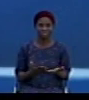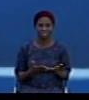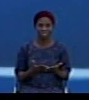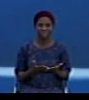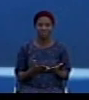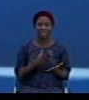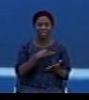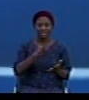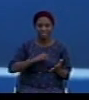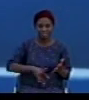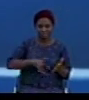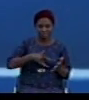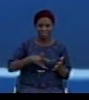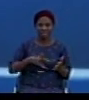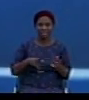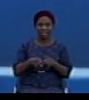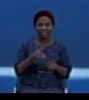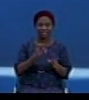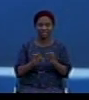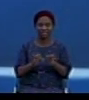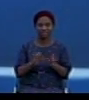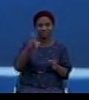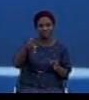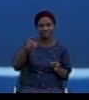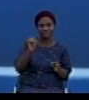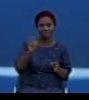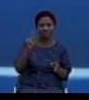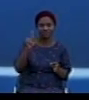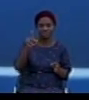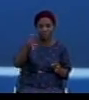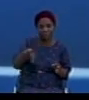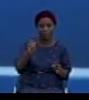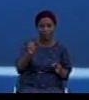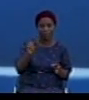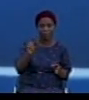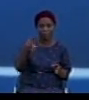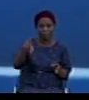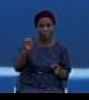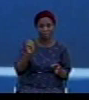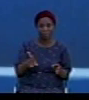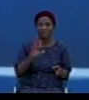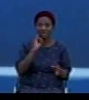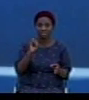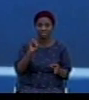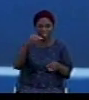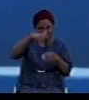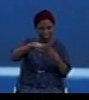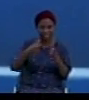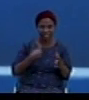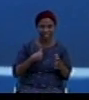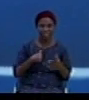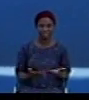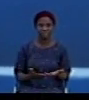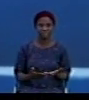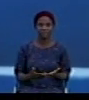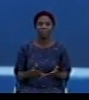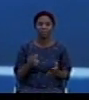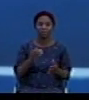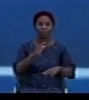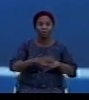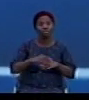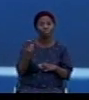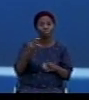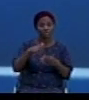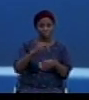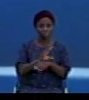inside of me. I said, God, I want to be delivered. On Thursday, the first day of the program, Baba said we should lay our hands where we have the